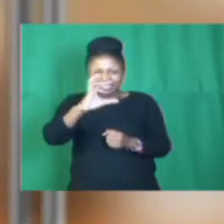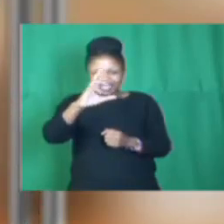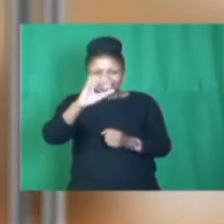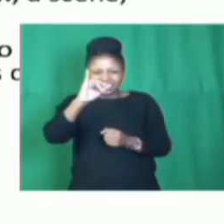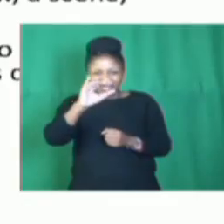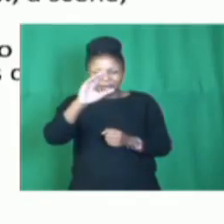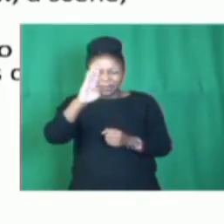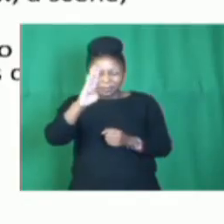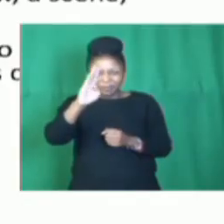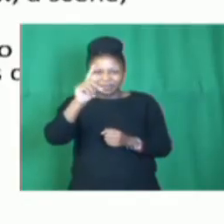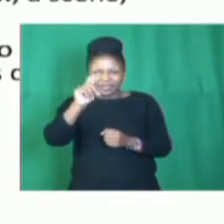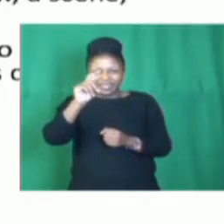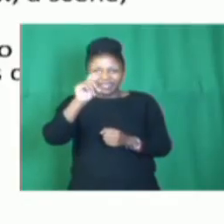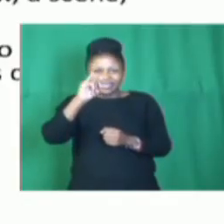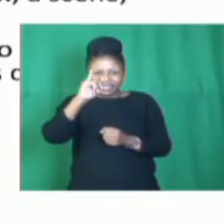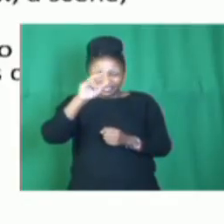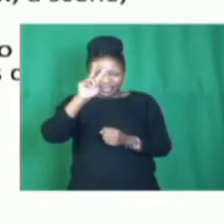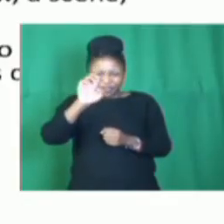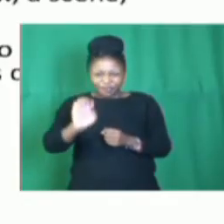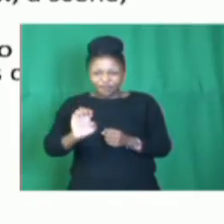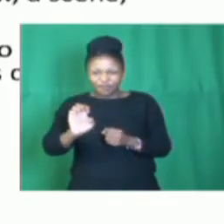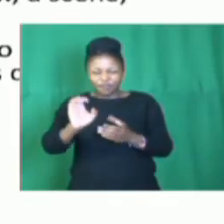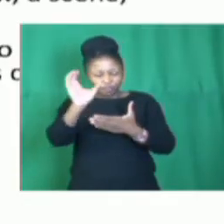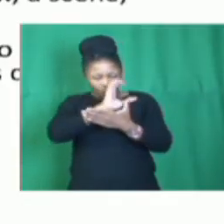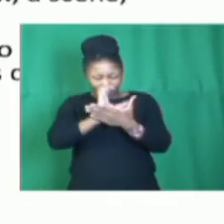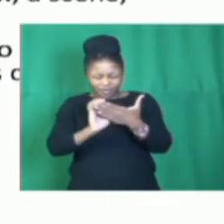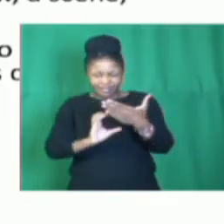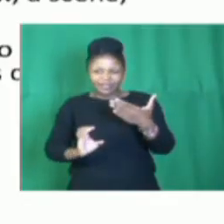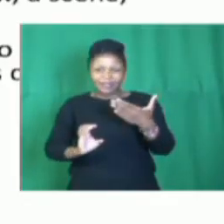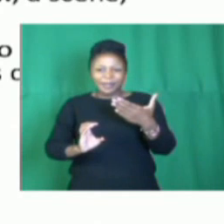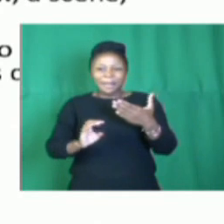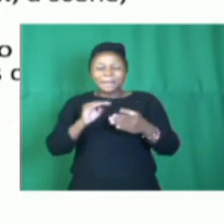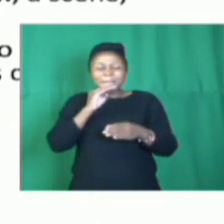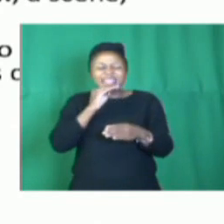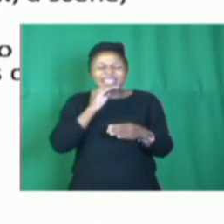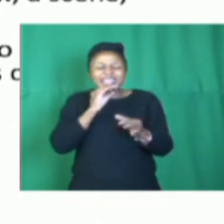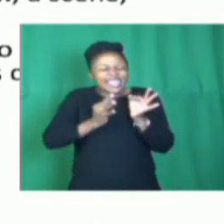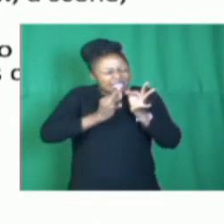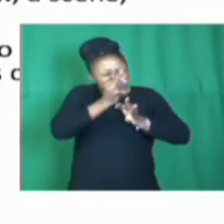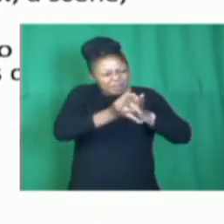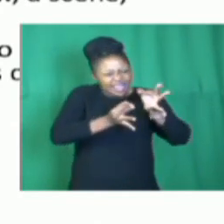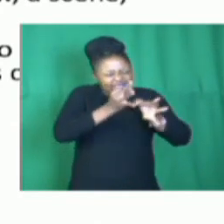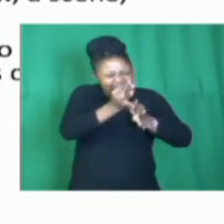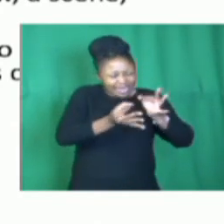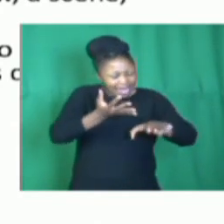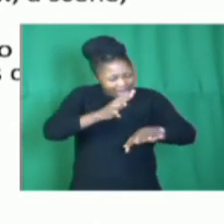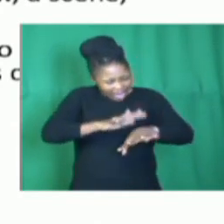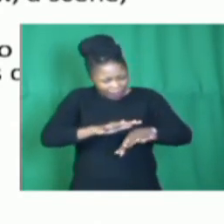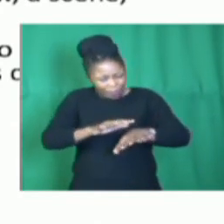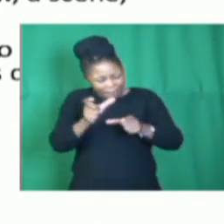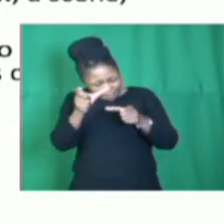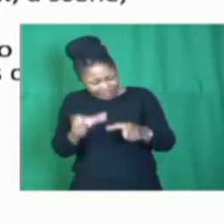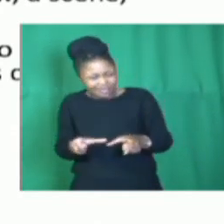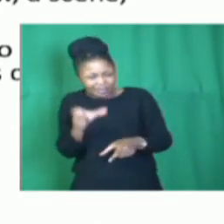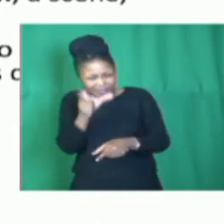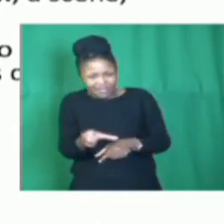describe. To describe is to say what somebody or something is like. So a descriptive composition may be